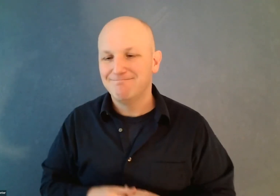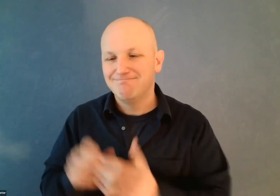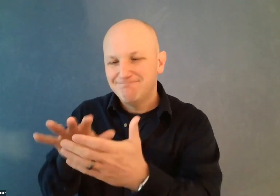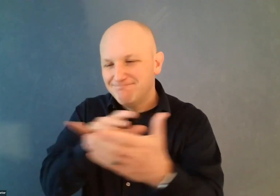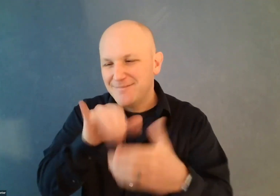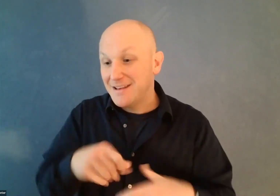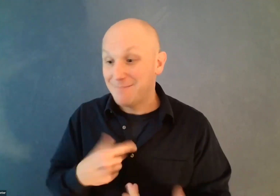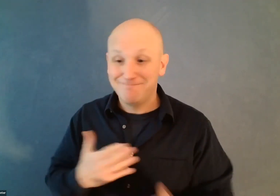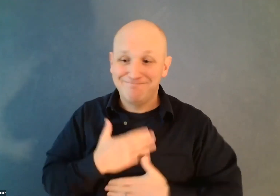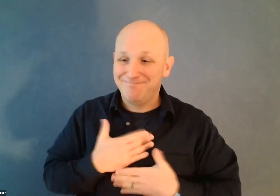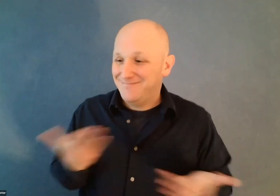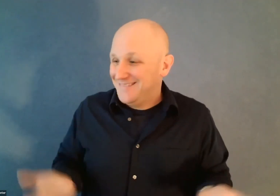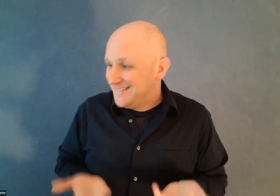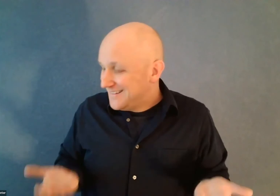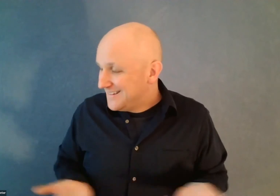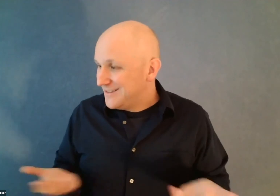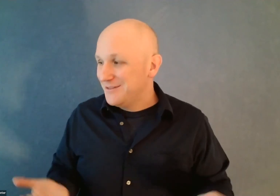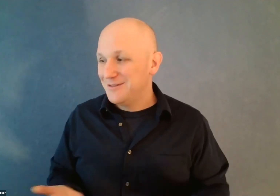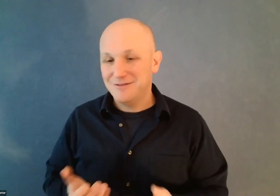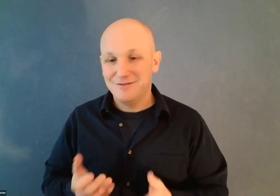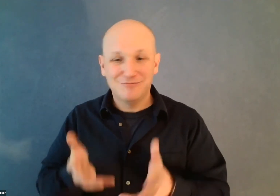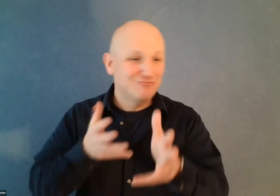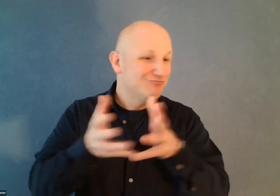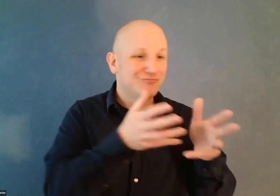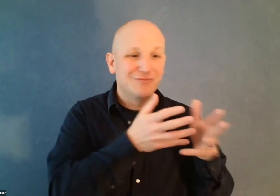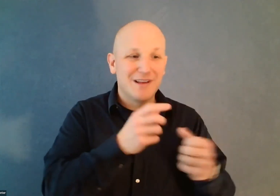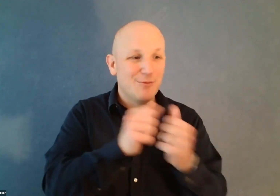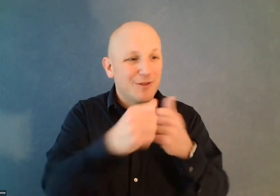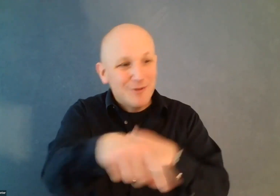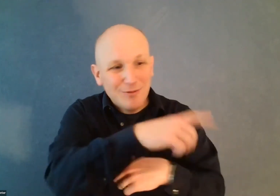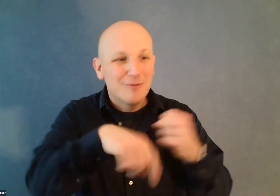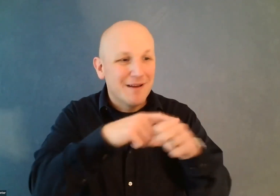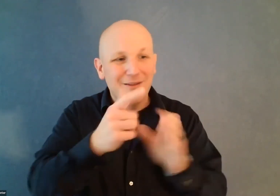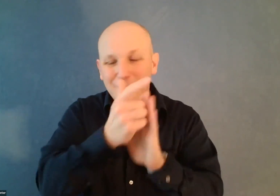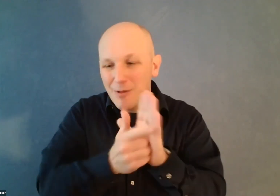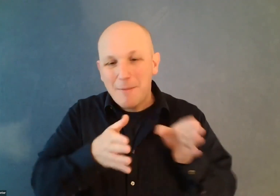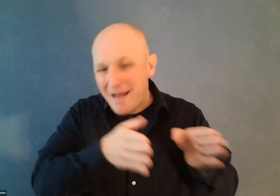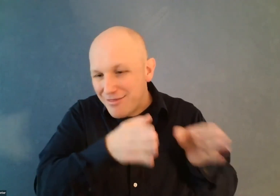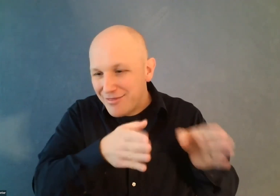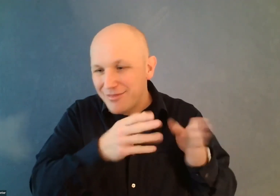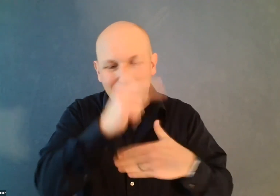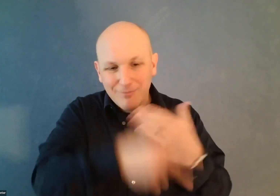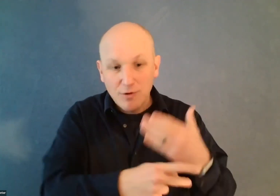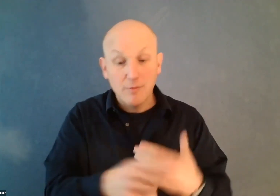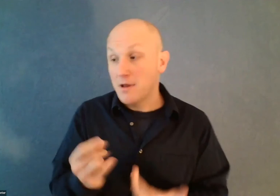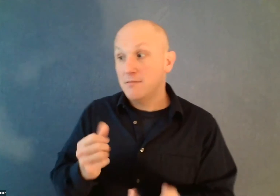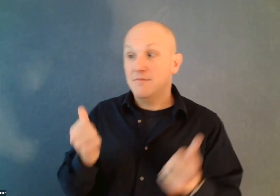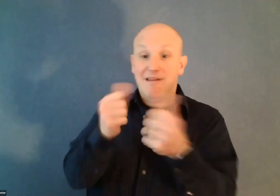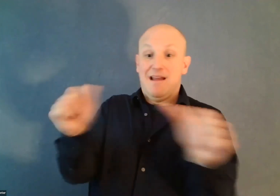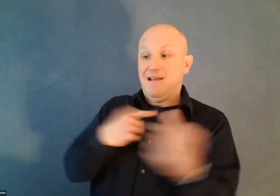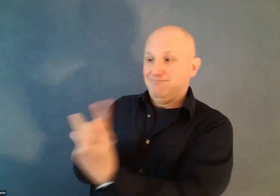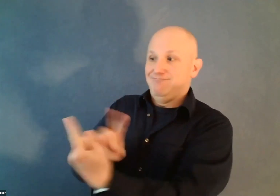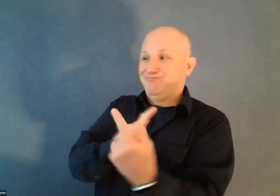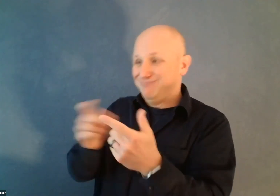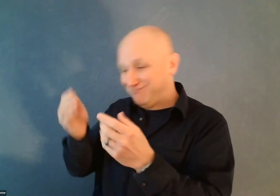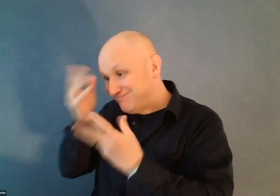speaking to everybody about the Law Pathways program. It's definitely a program that I talk to everybody about, and I contribute it to all my success and